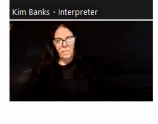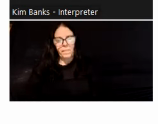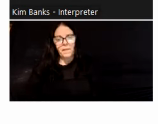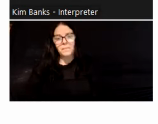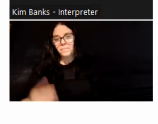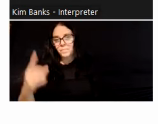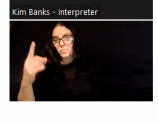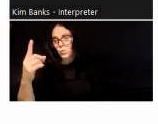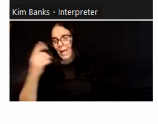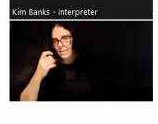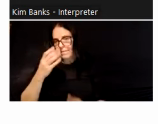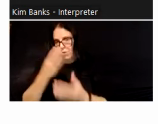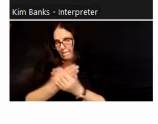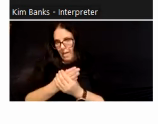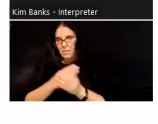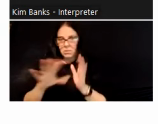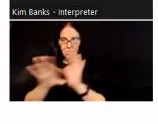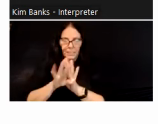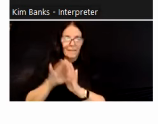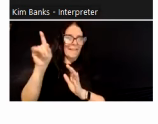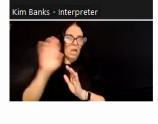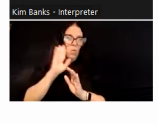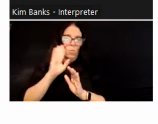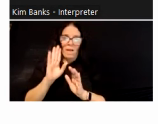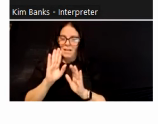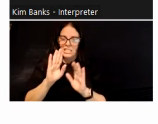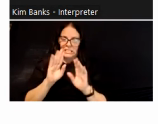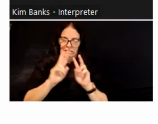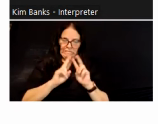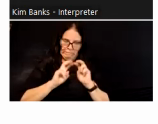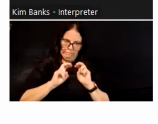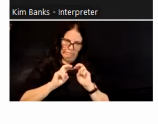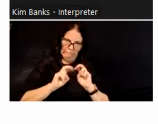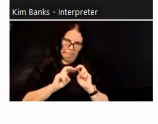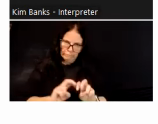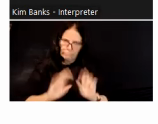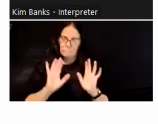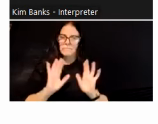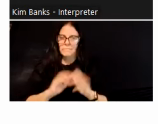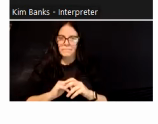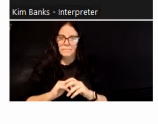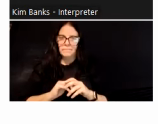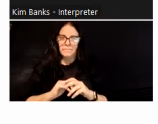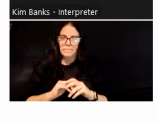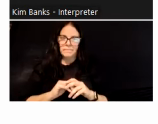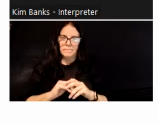selection of files and they will go through them pretty much with a fine-tooth comb and look